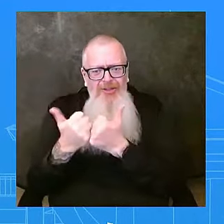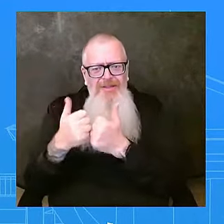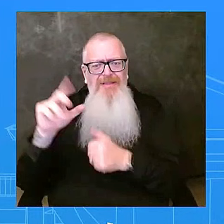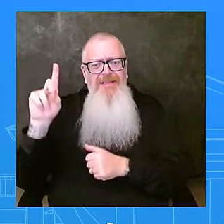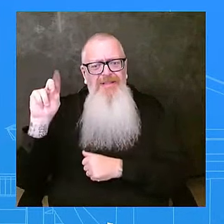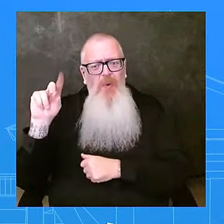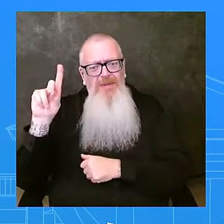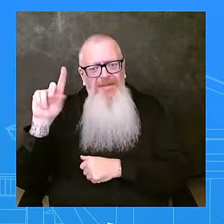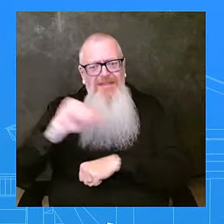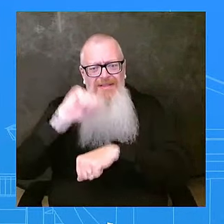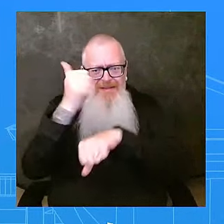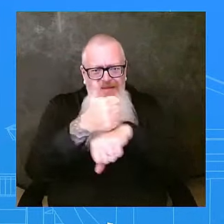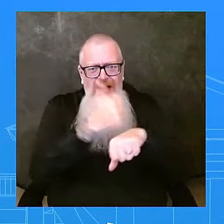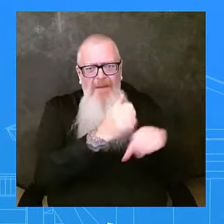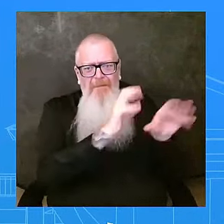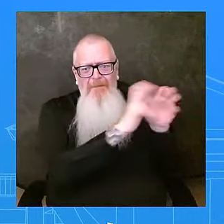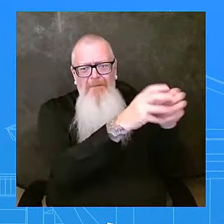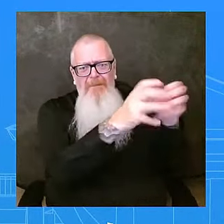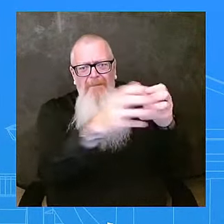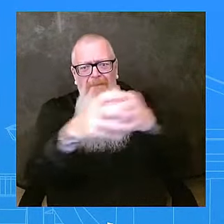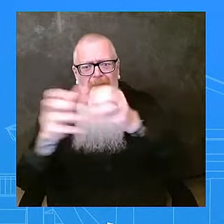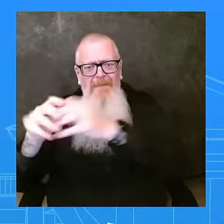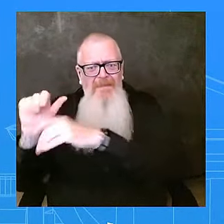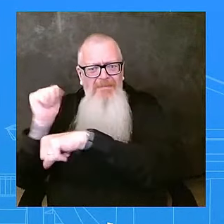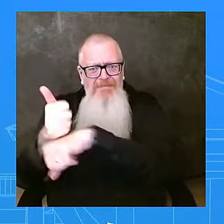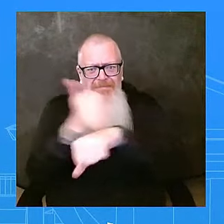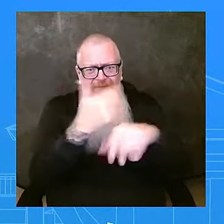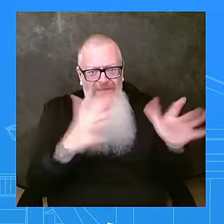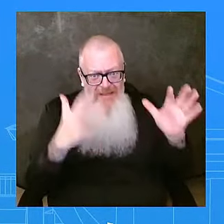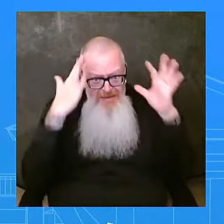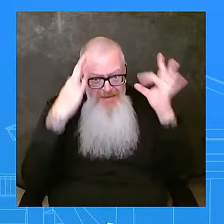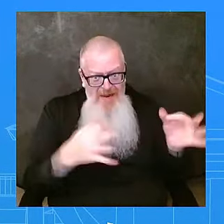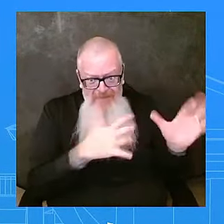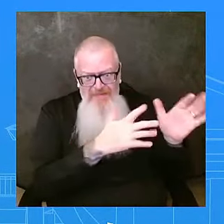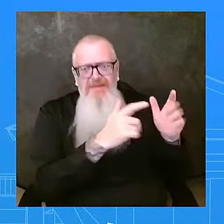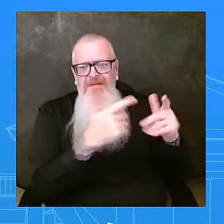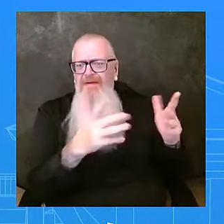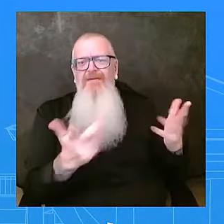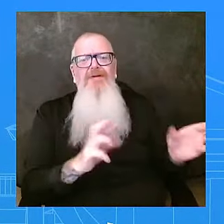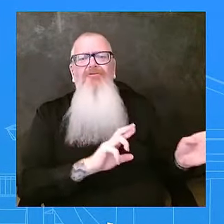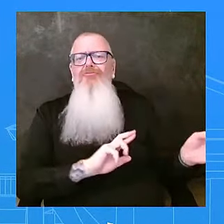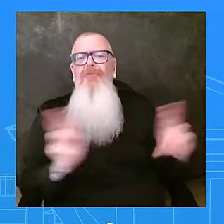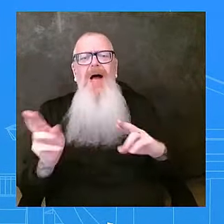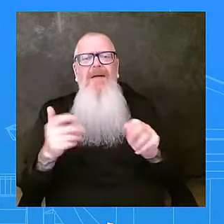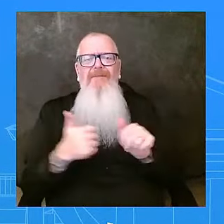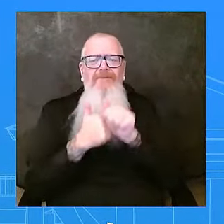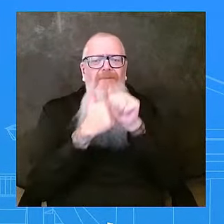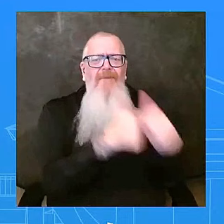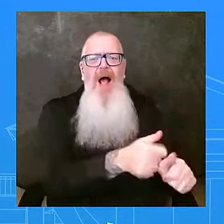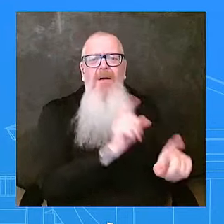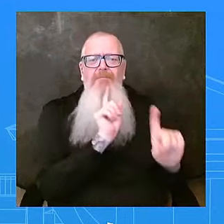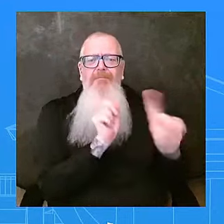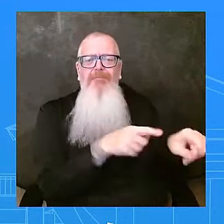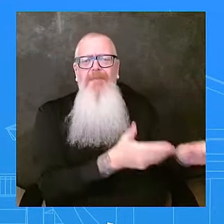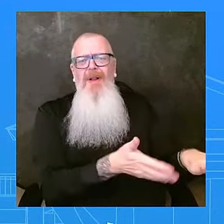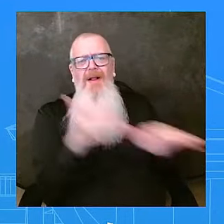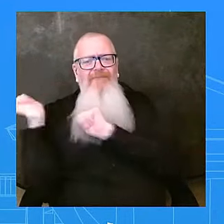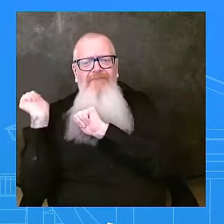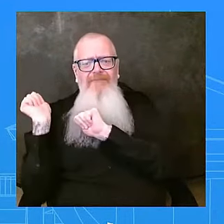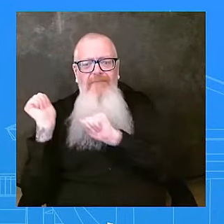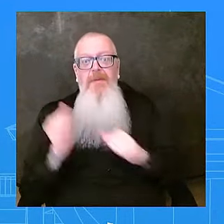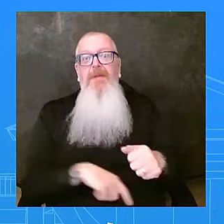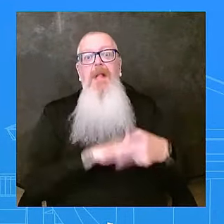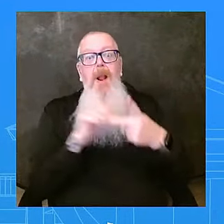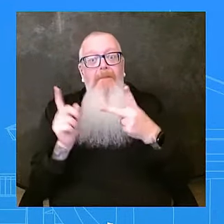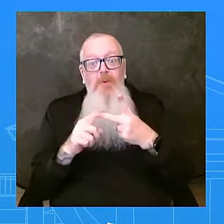once a decision had been reached to evacuate, they would be poised to respond in a timely fashion. Two, there was no